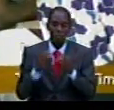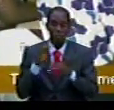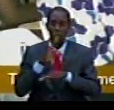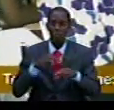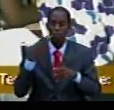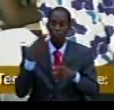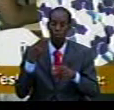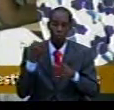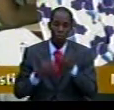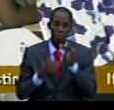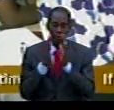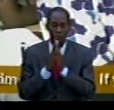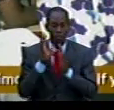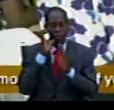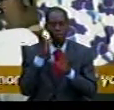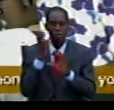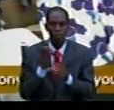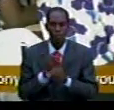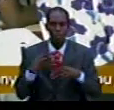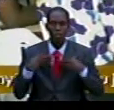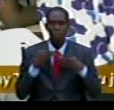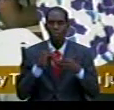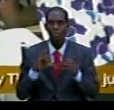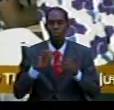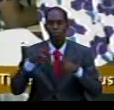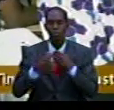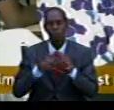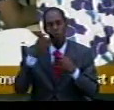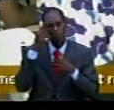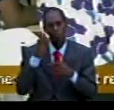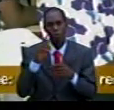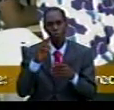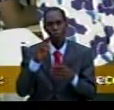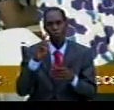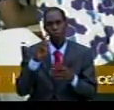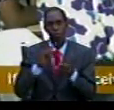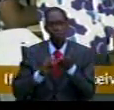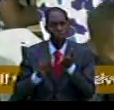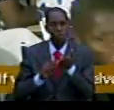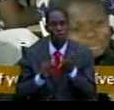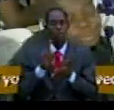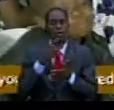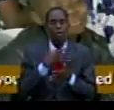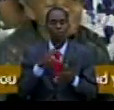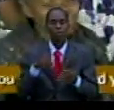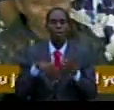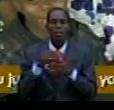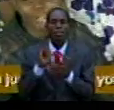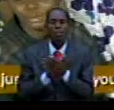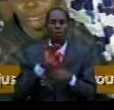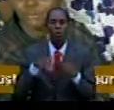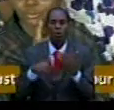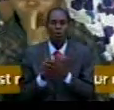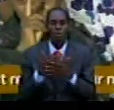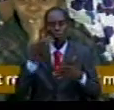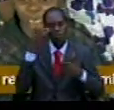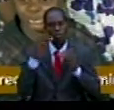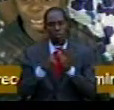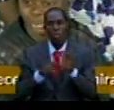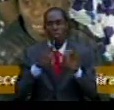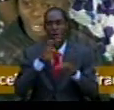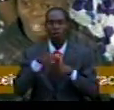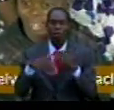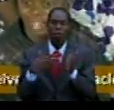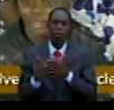of these things. He went for tests, and he's confirmed that they are all gone. Praise the Lord. We'll take you now